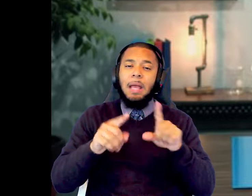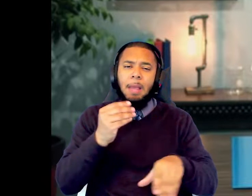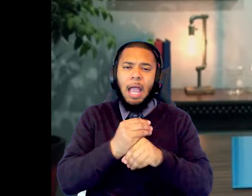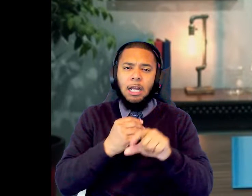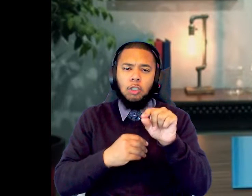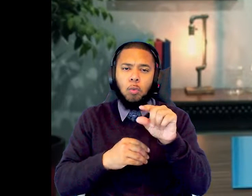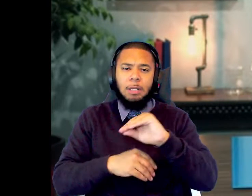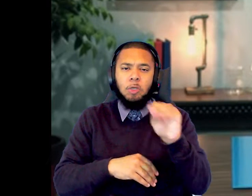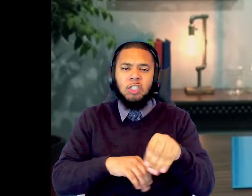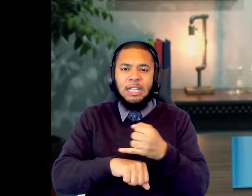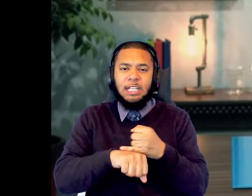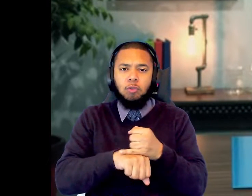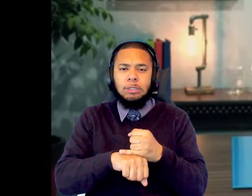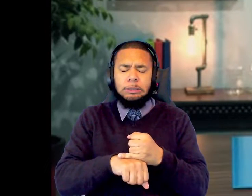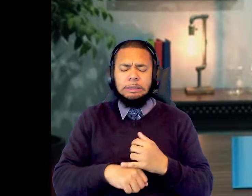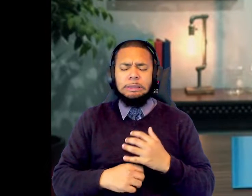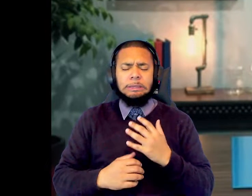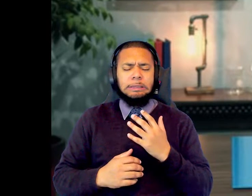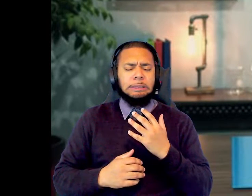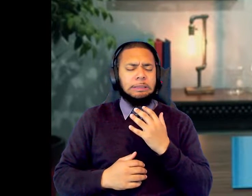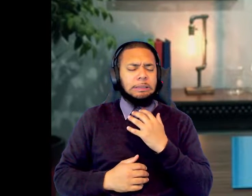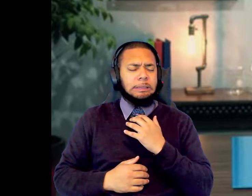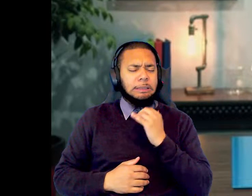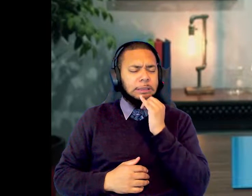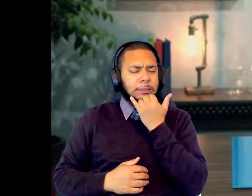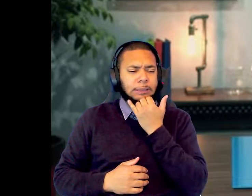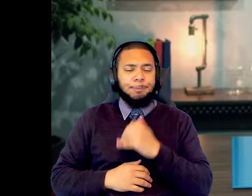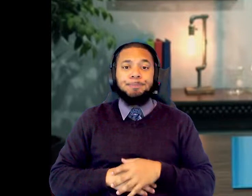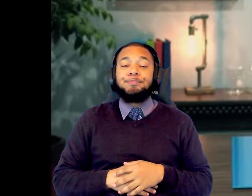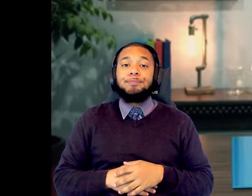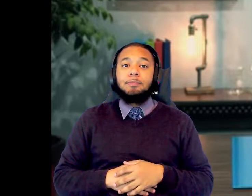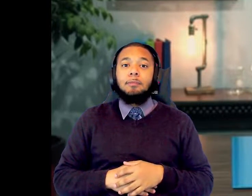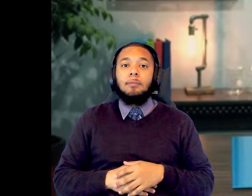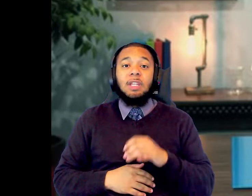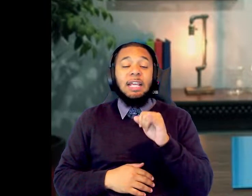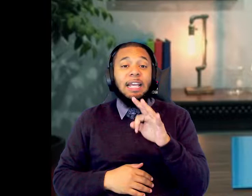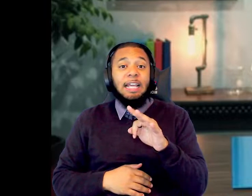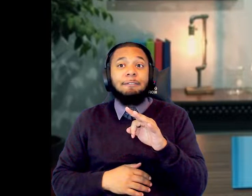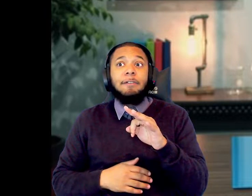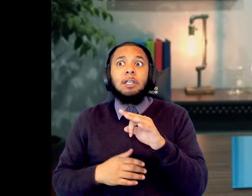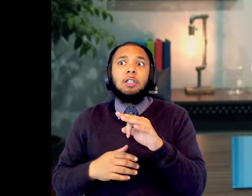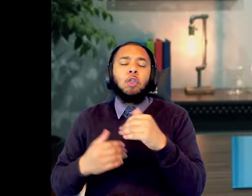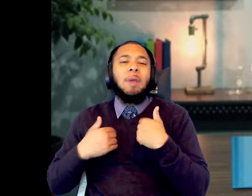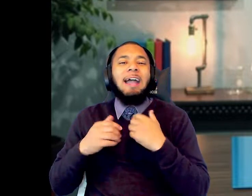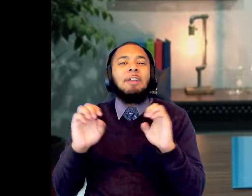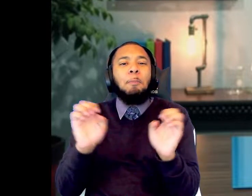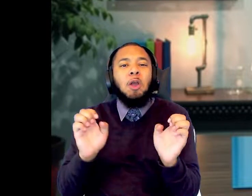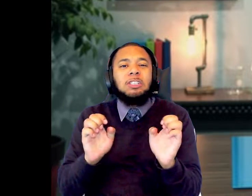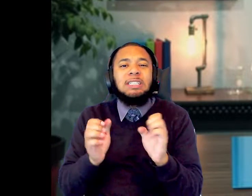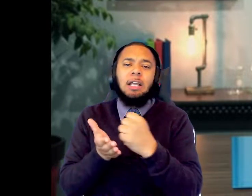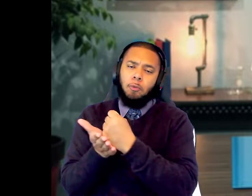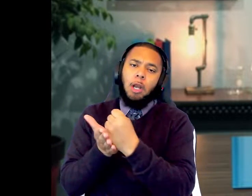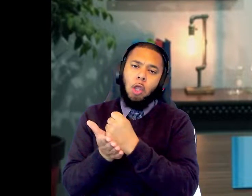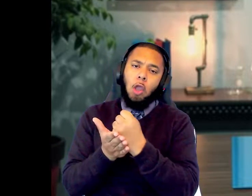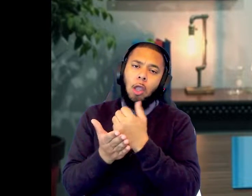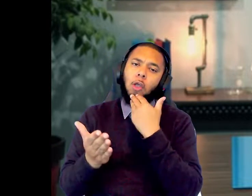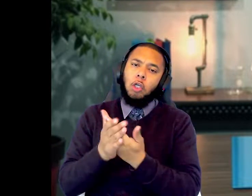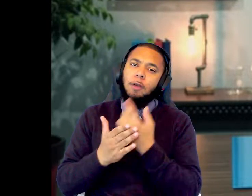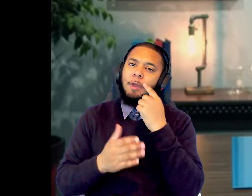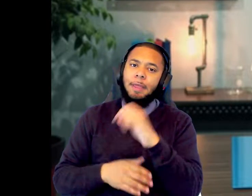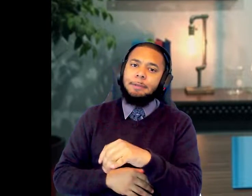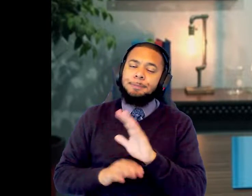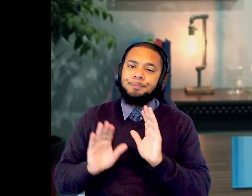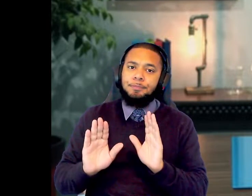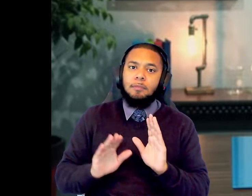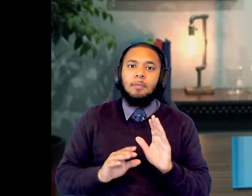the month, but you need to purchase something right away. Like, they're good for emergencies like that. But you don't want to use a credit card as like